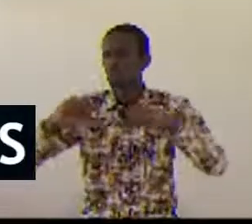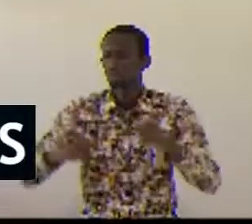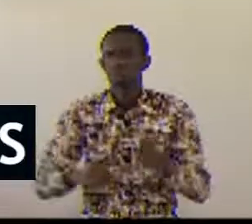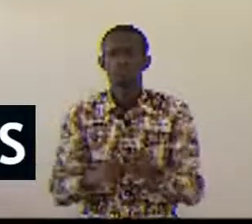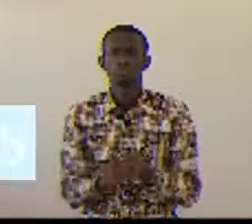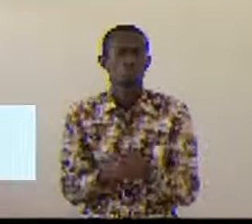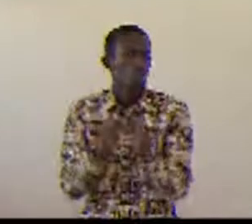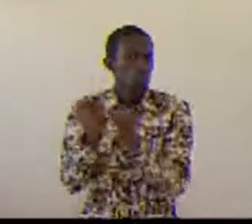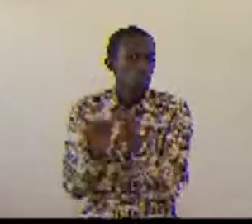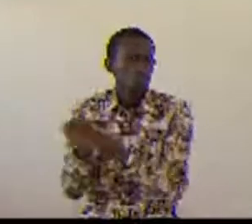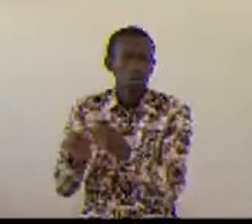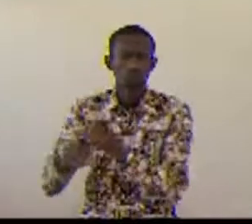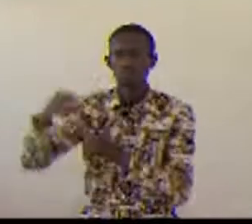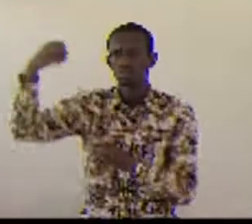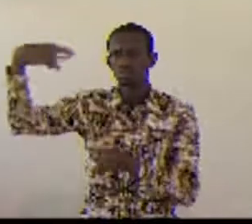conductivity?